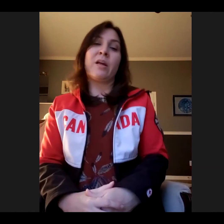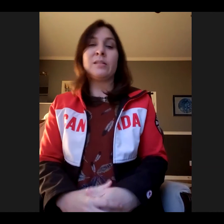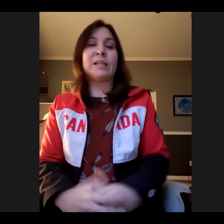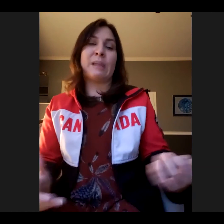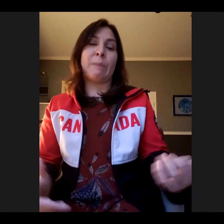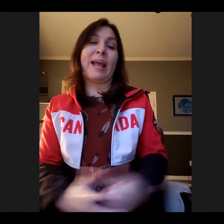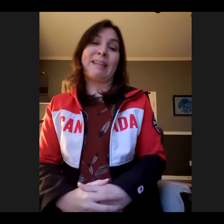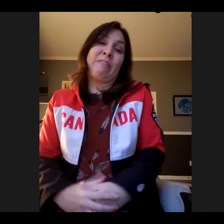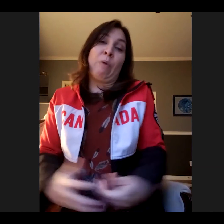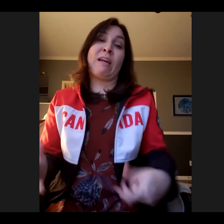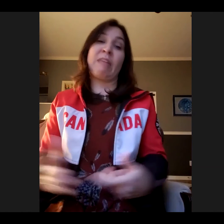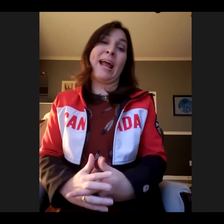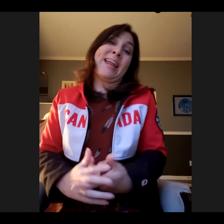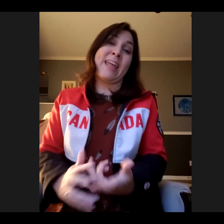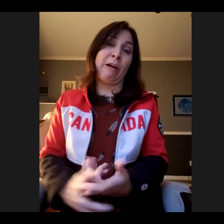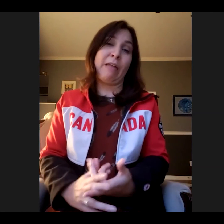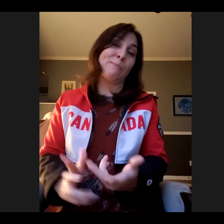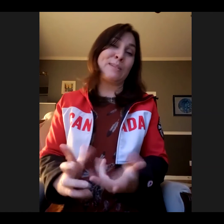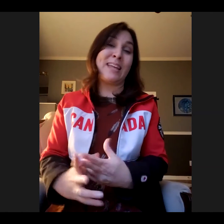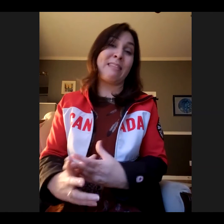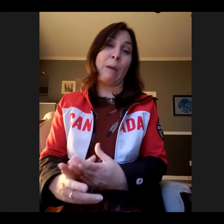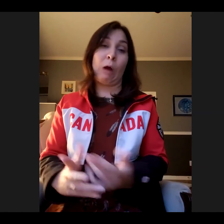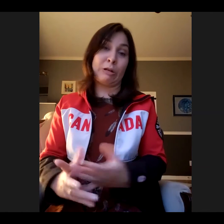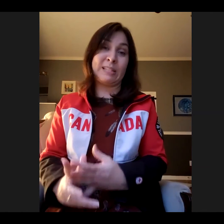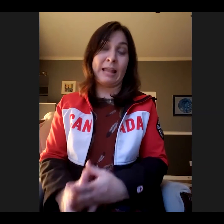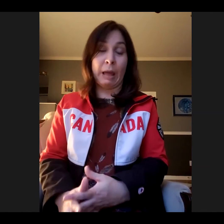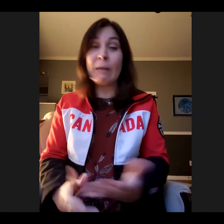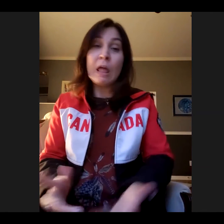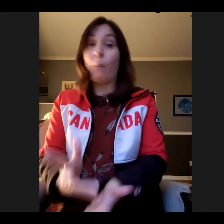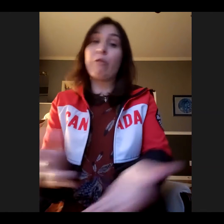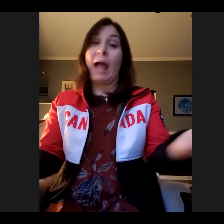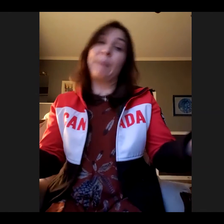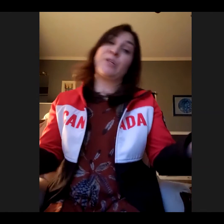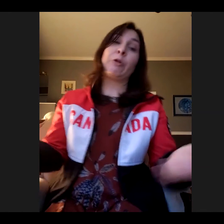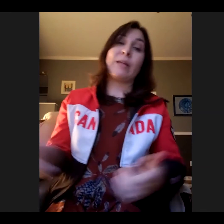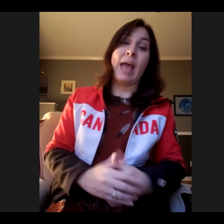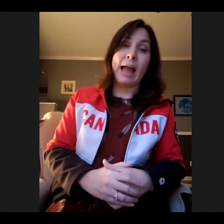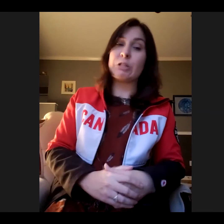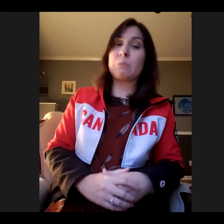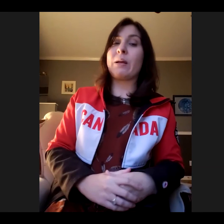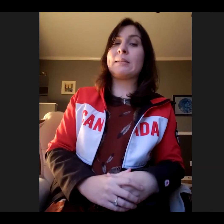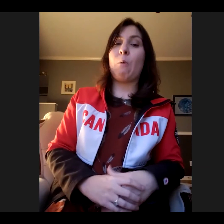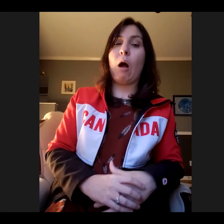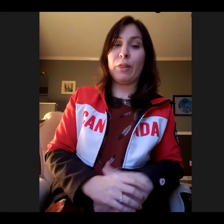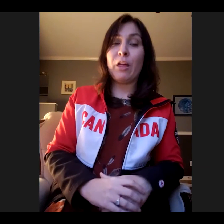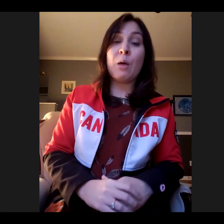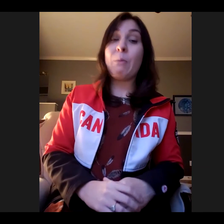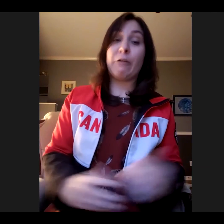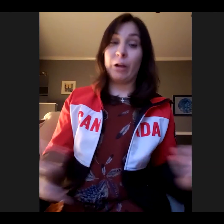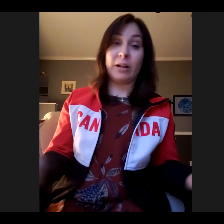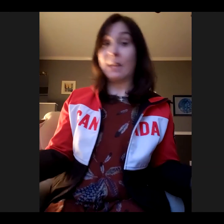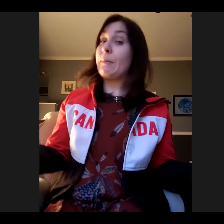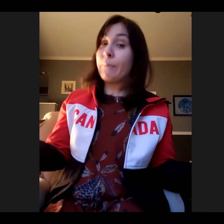say something and they don't think that I can hear them, see them or understand them, which I absolutely can just because I walk with